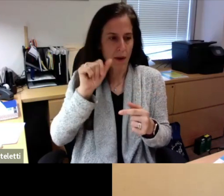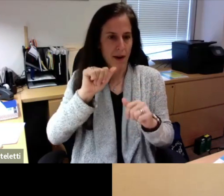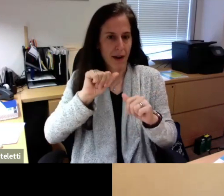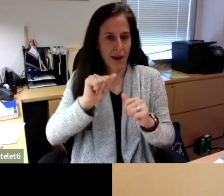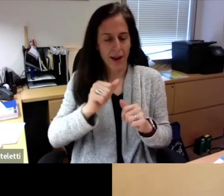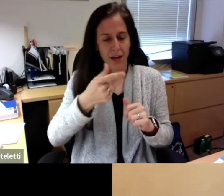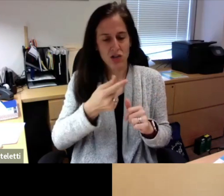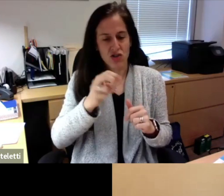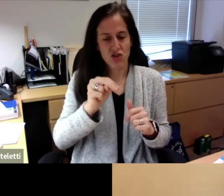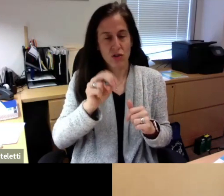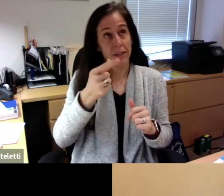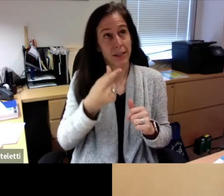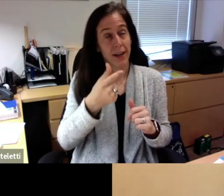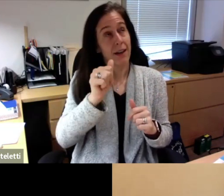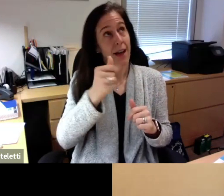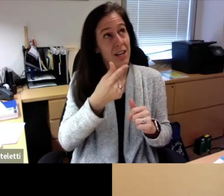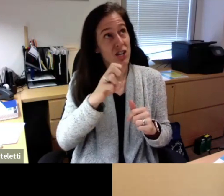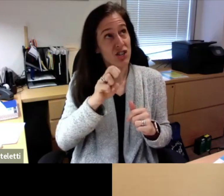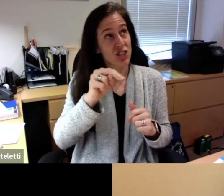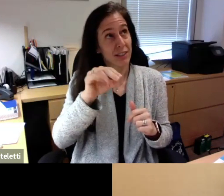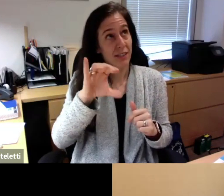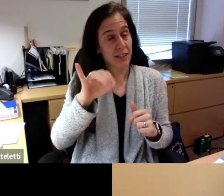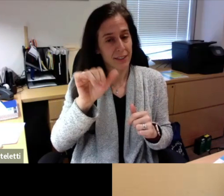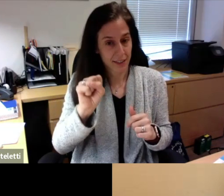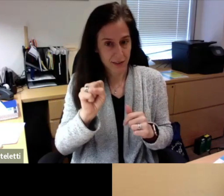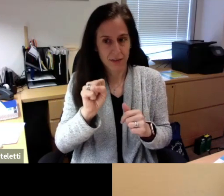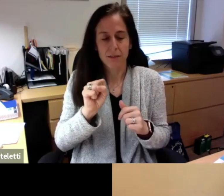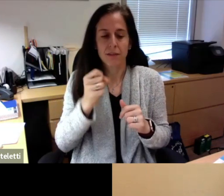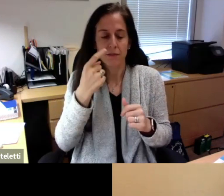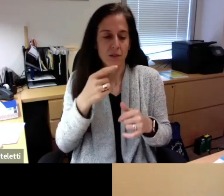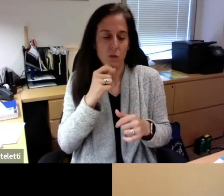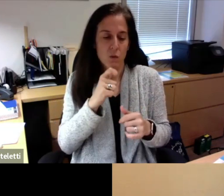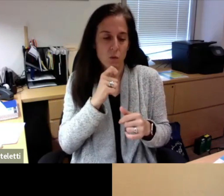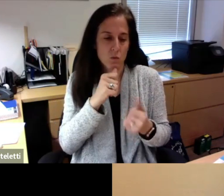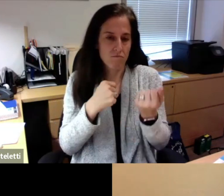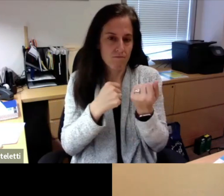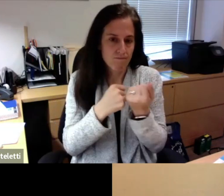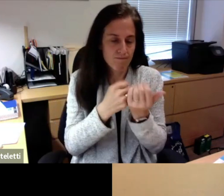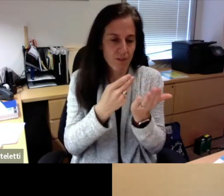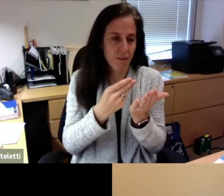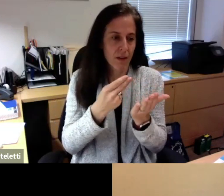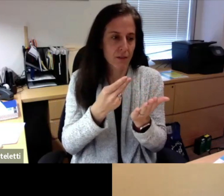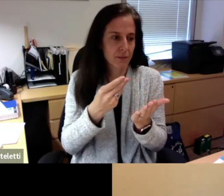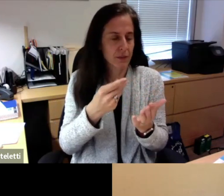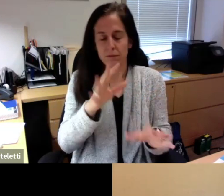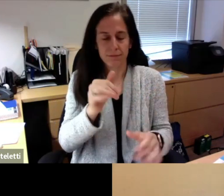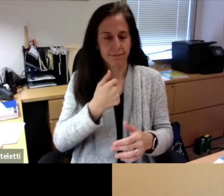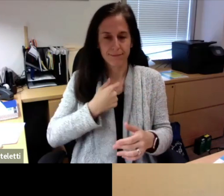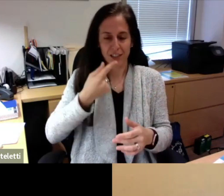just wanted to make a statement that the government genetics, in terms of,